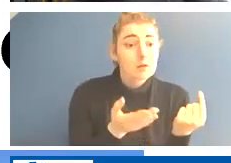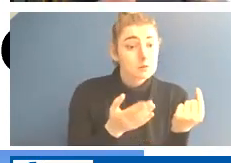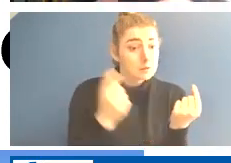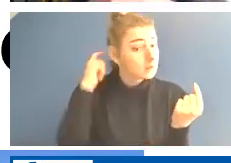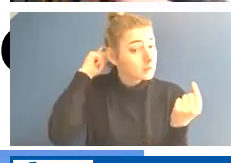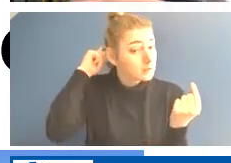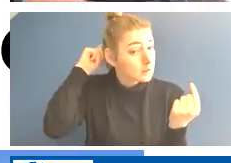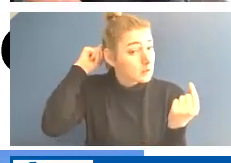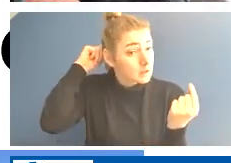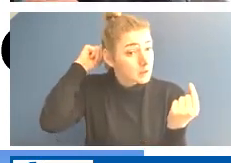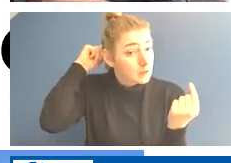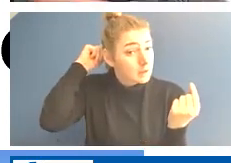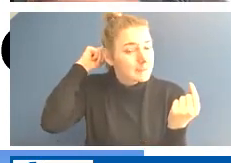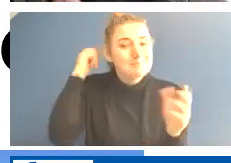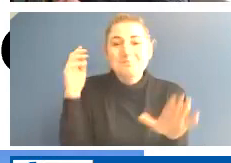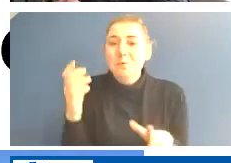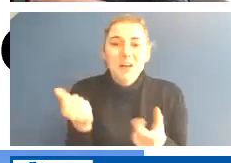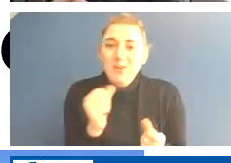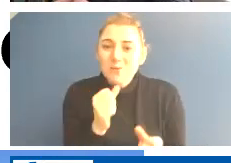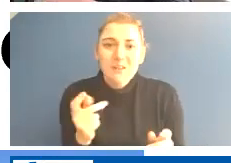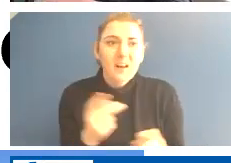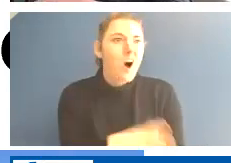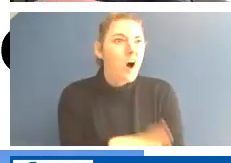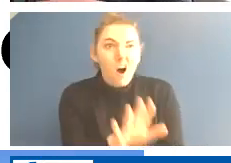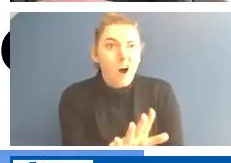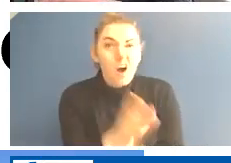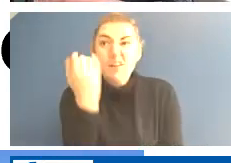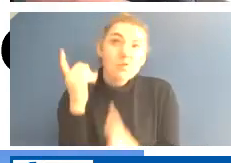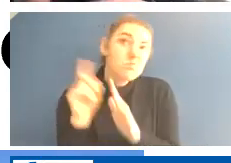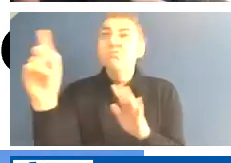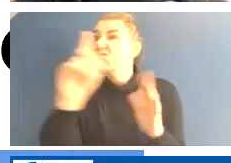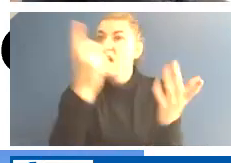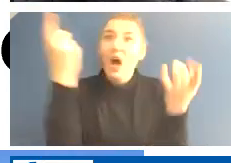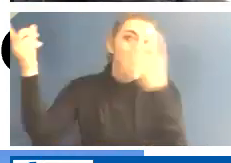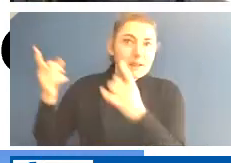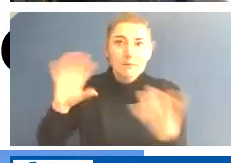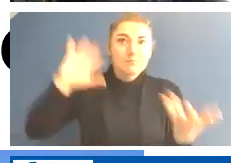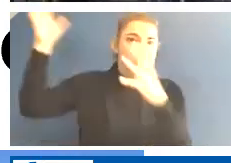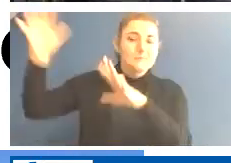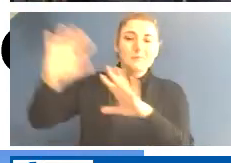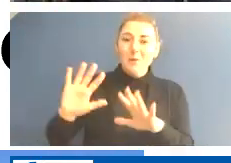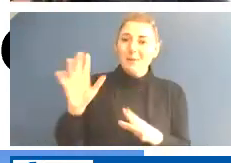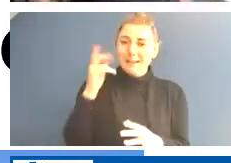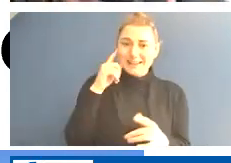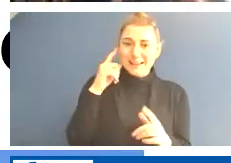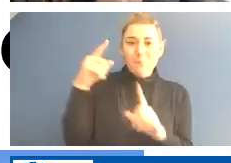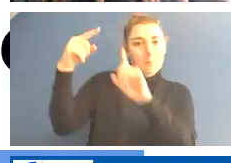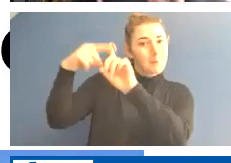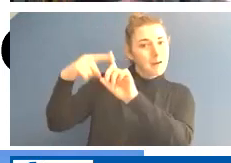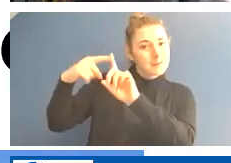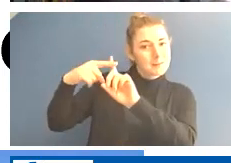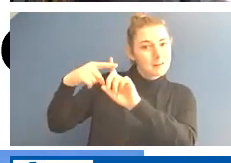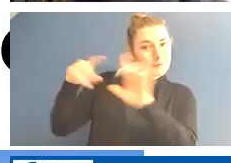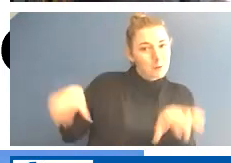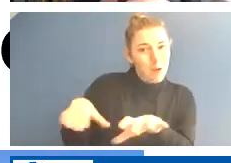fact of, we're not trying to think of worst case scenarios, but let's think ahead and be proactive. What are things that